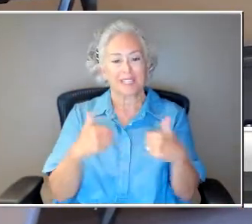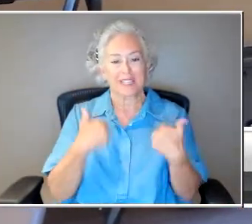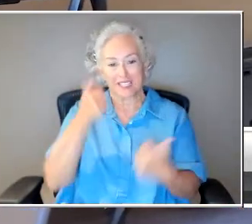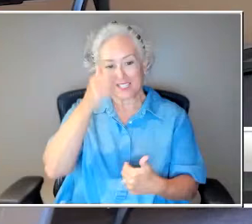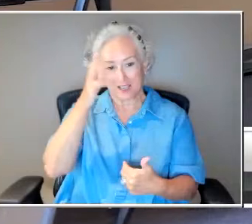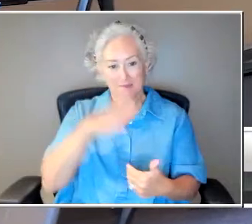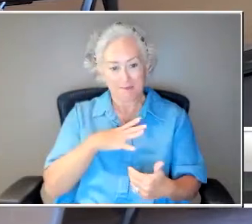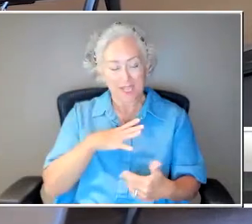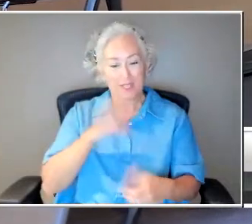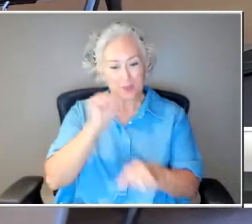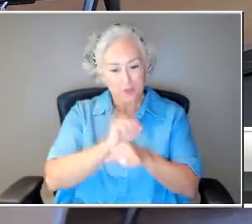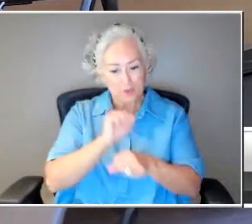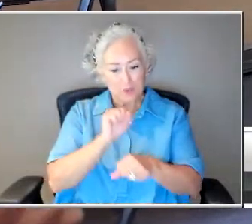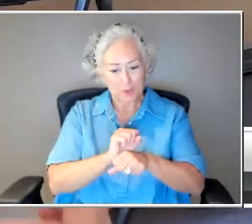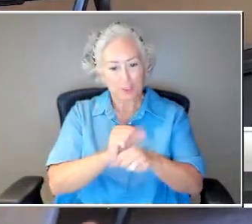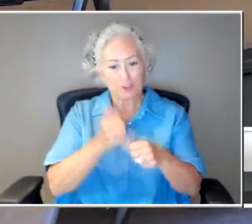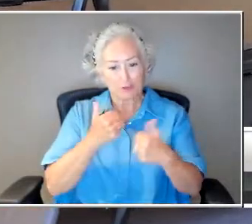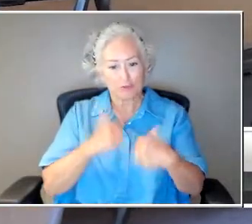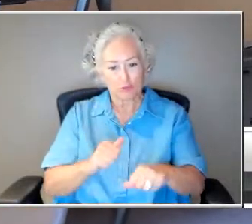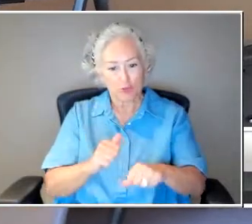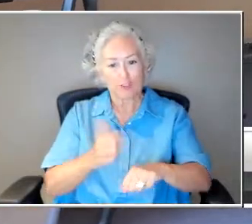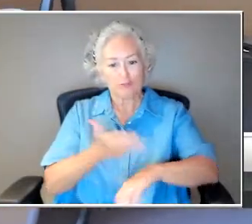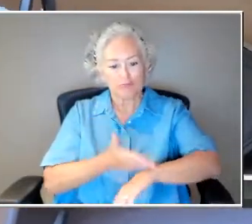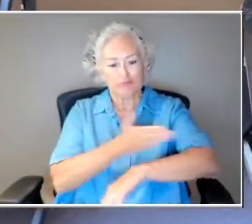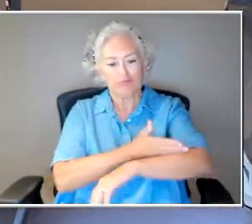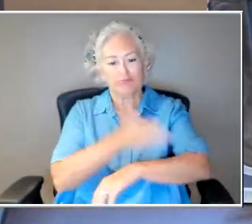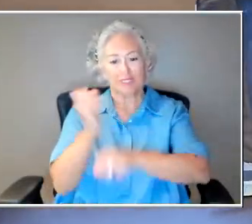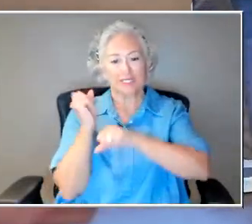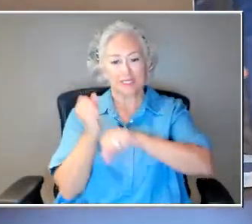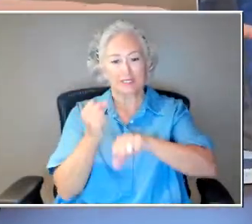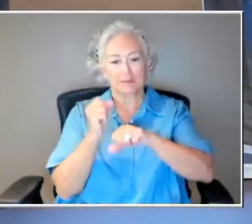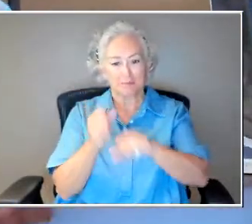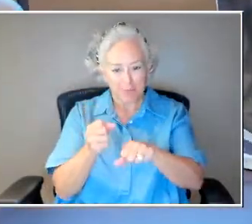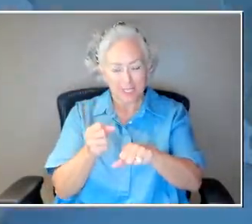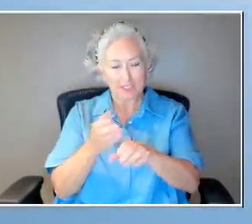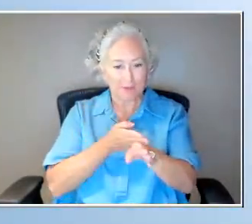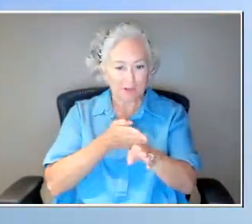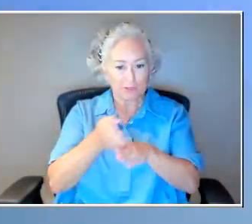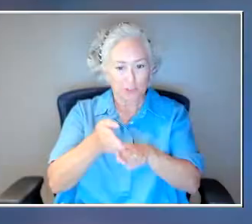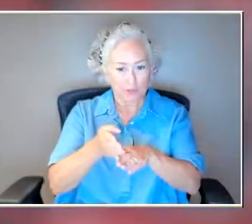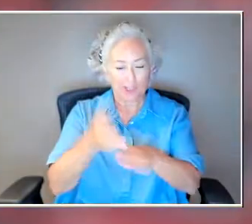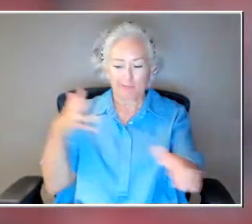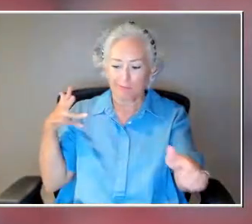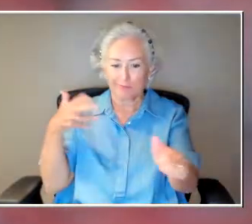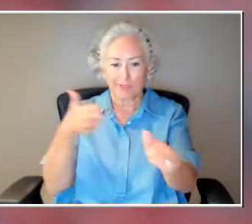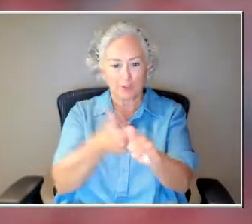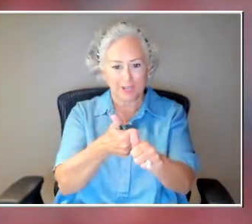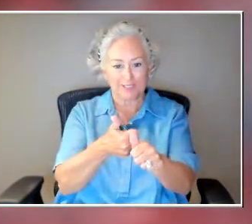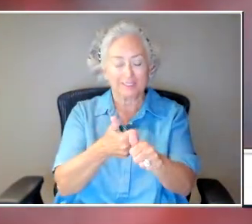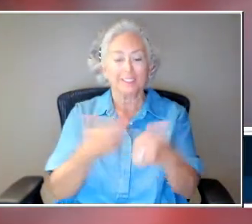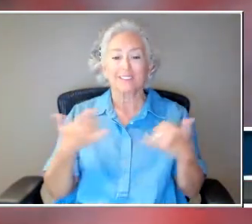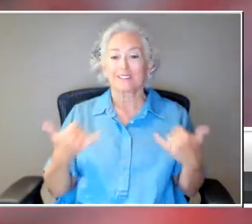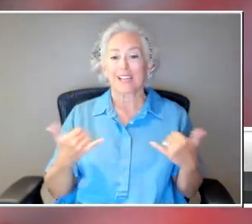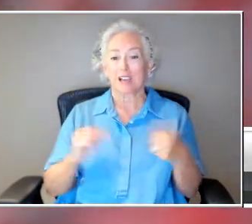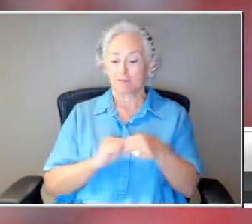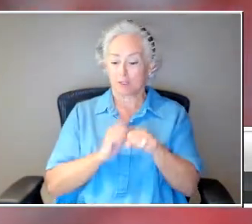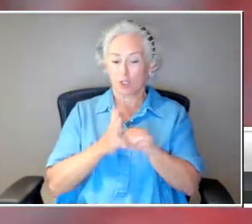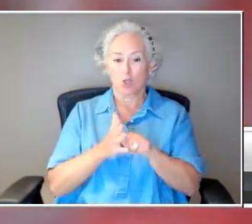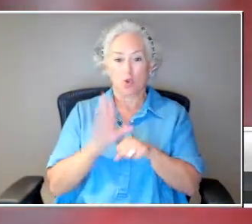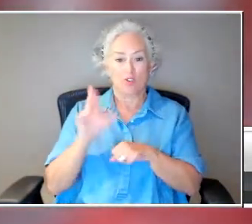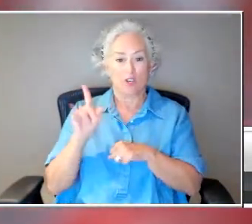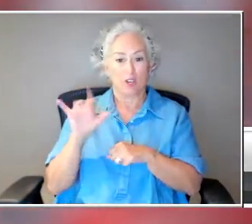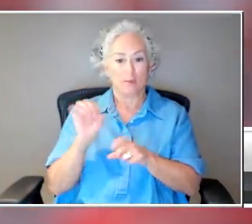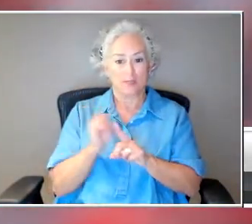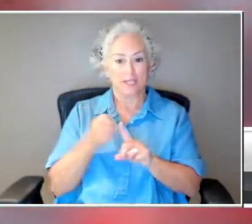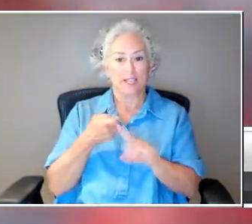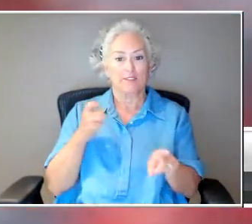with experts to get his baseball career back on track. Plus, we have a COVID update for you from Doc Hawk. Is